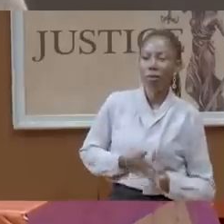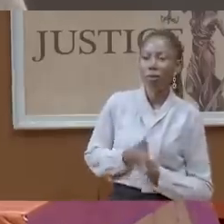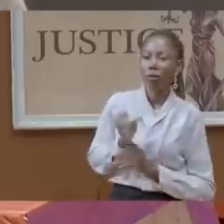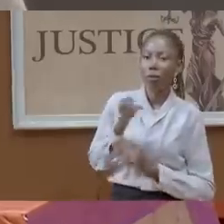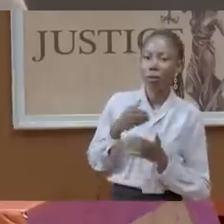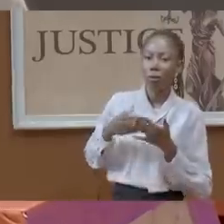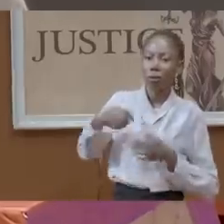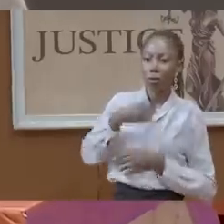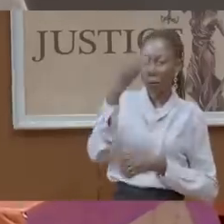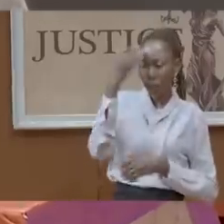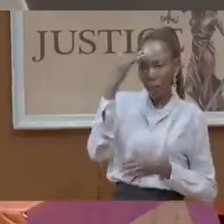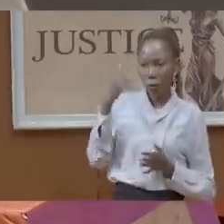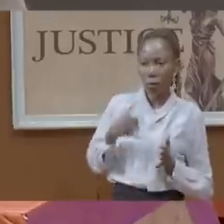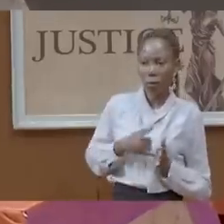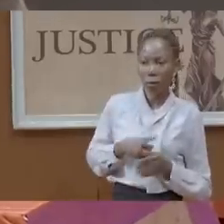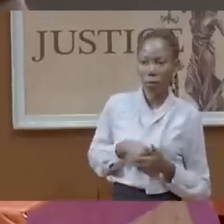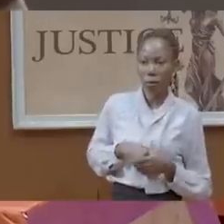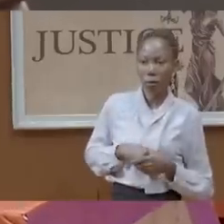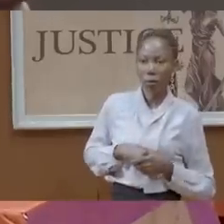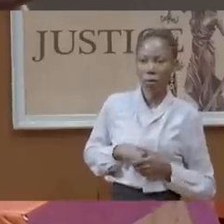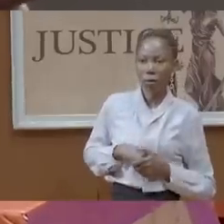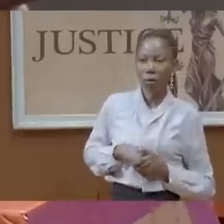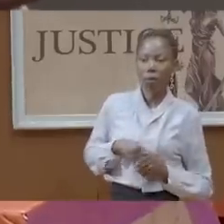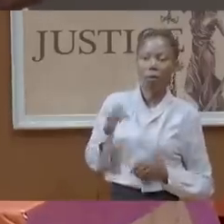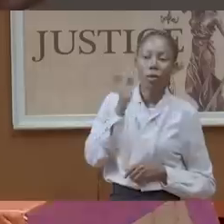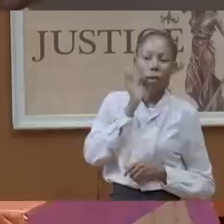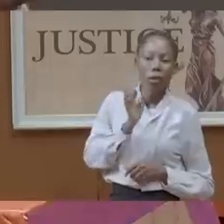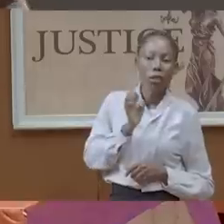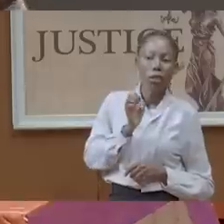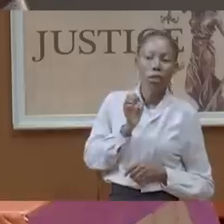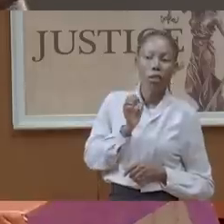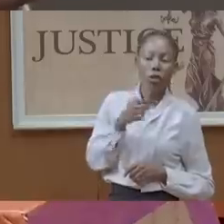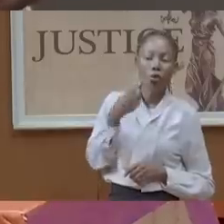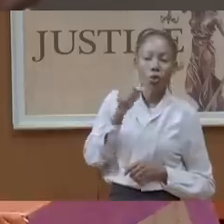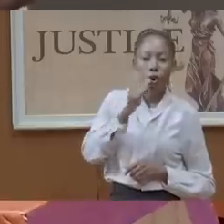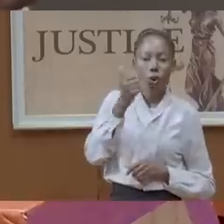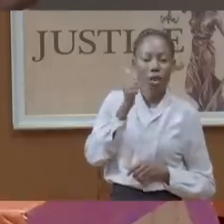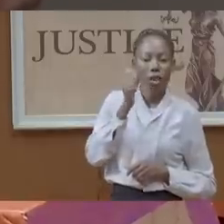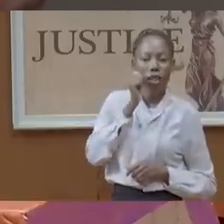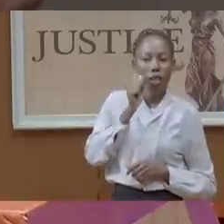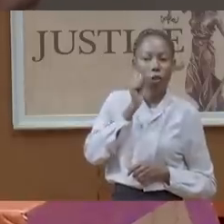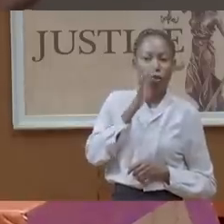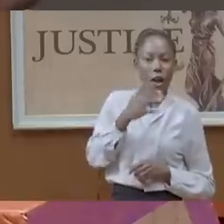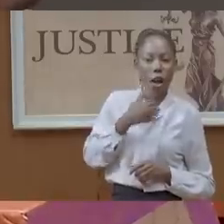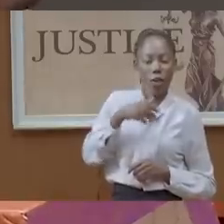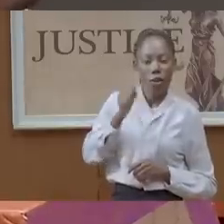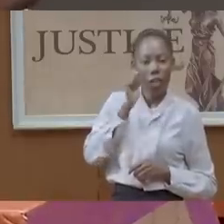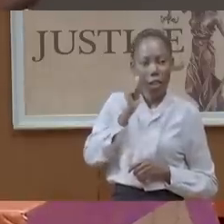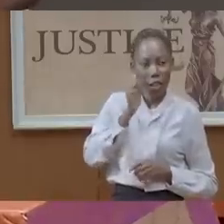before we knew it, the girl said, no problem. She has a customer that is her own friend. Uremi's customer that is her friend.